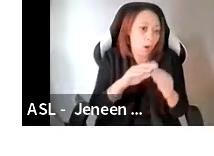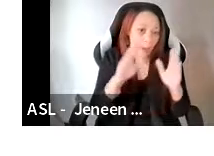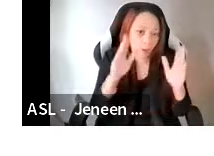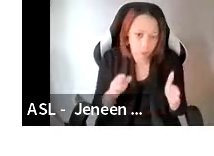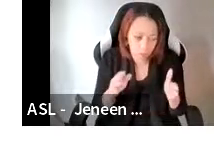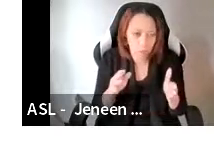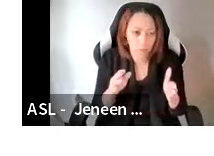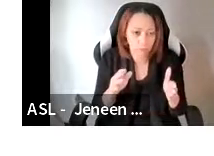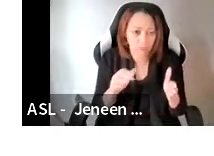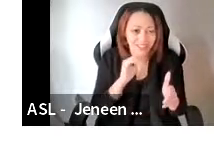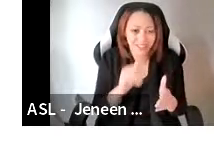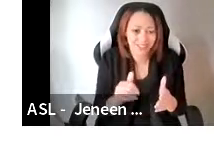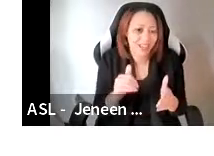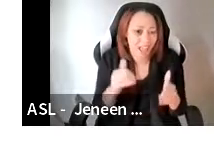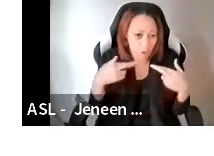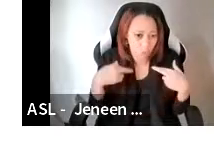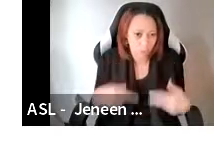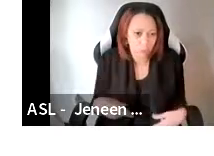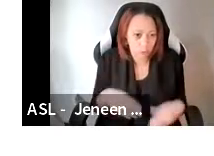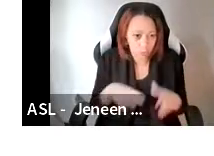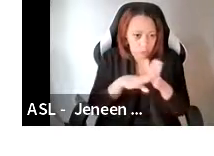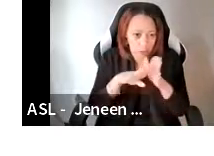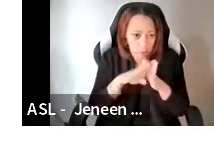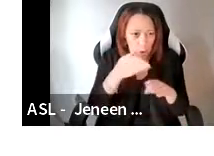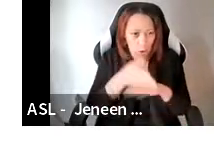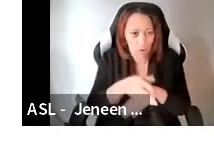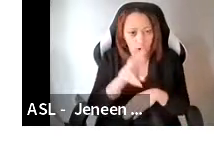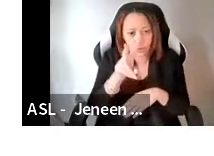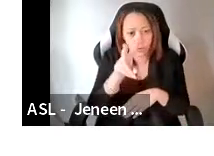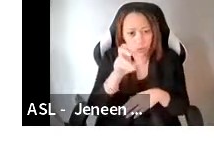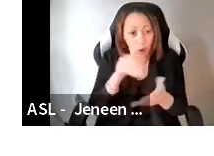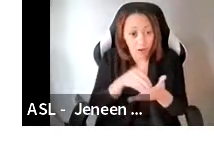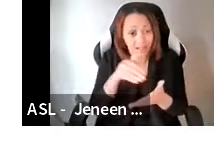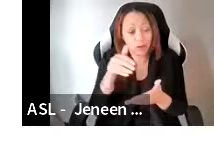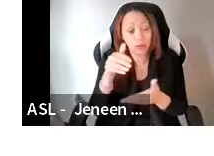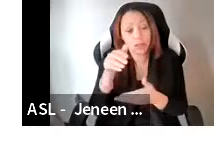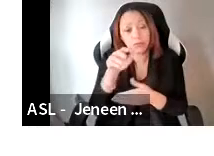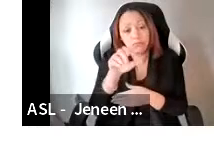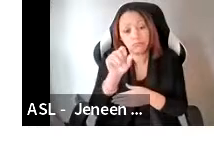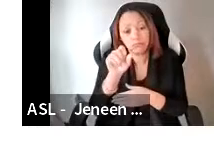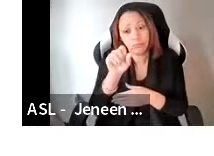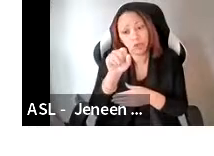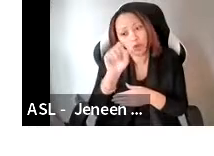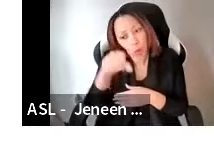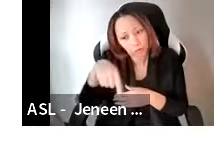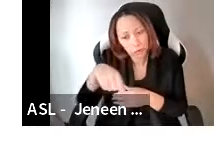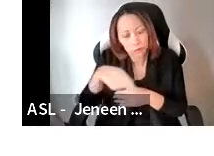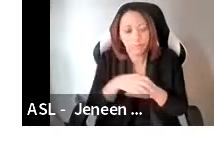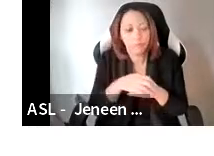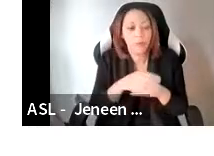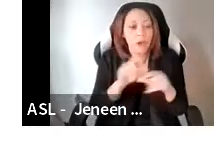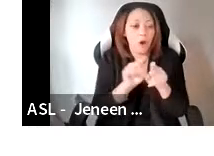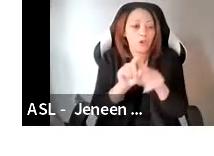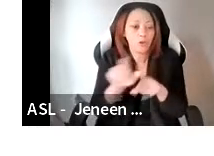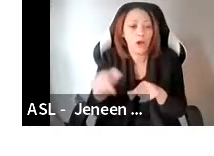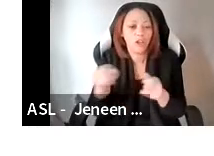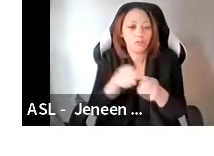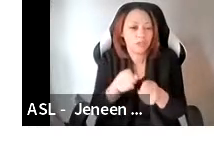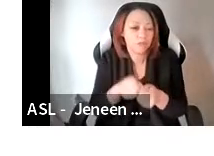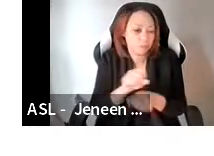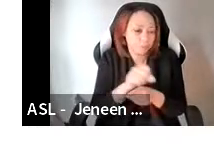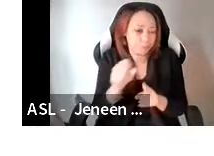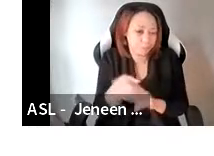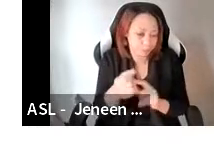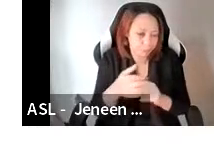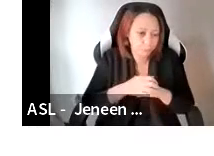and non-residential development over 200,000 square feet, as well as other more specific cases. The racial